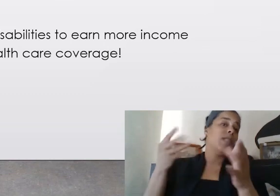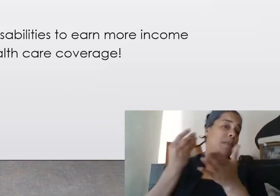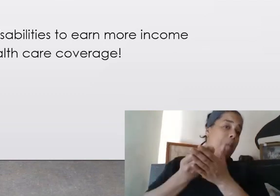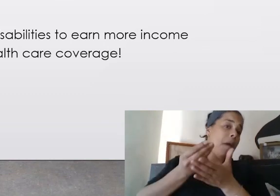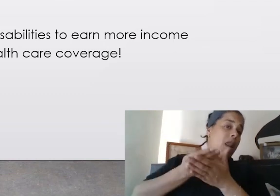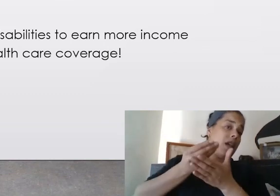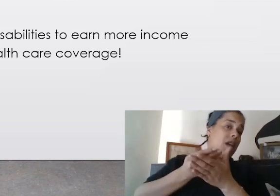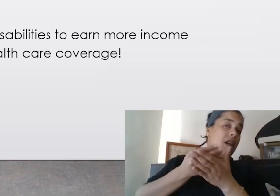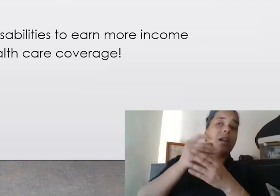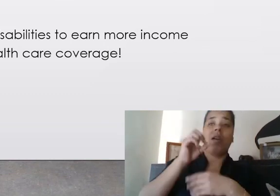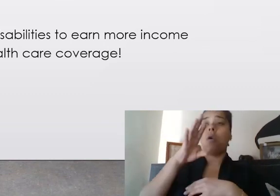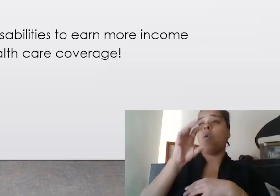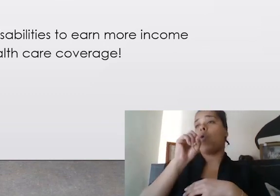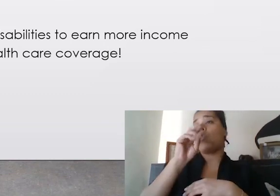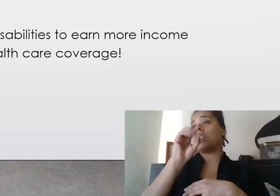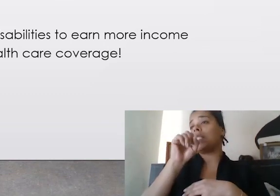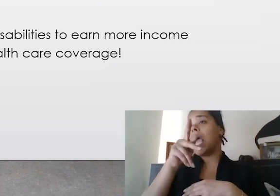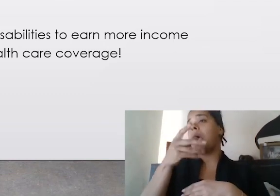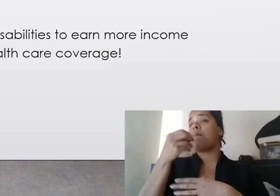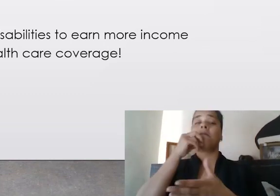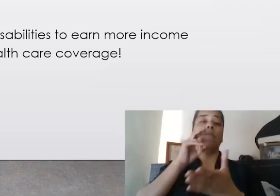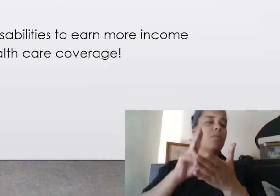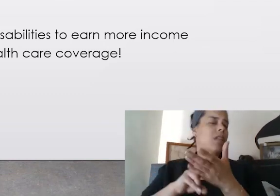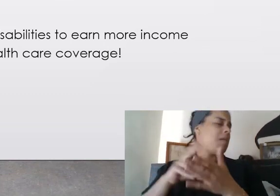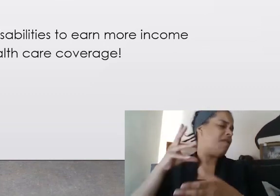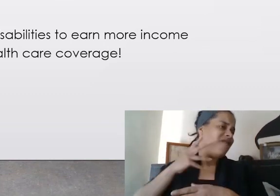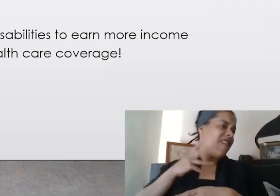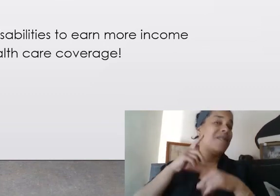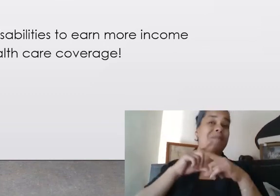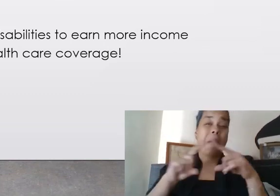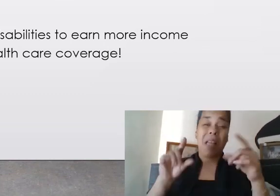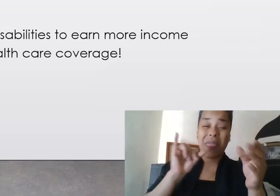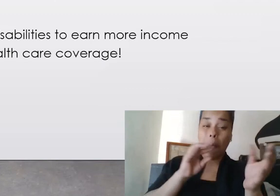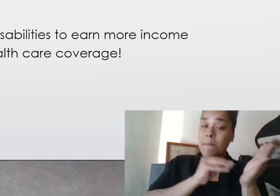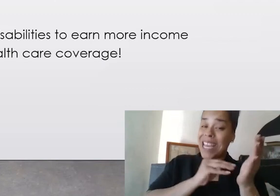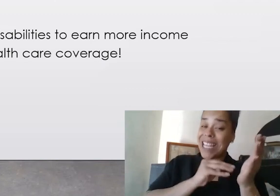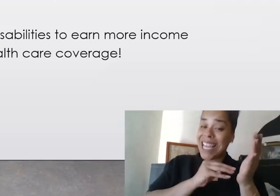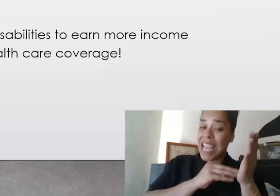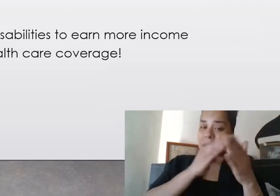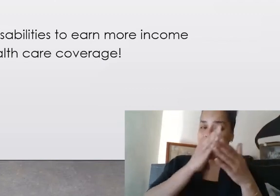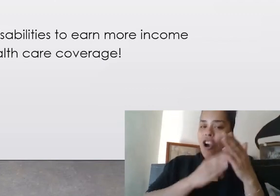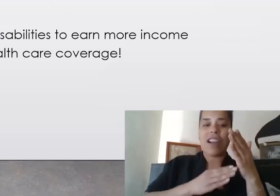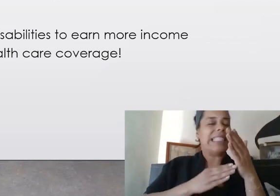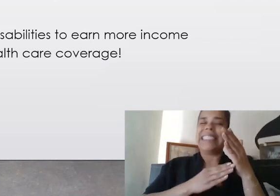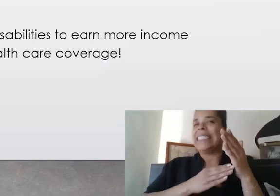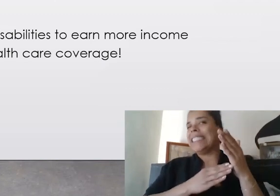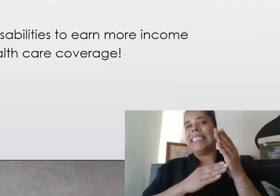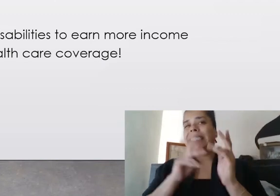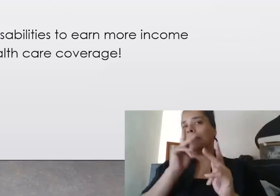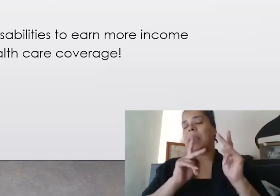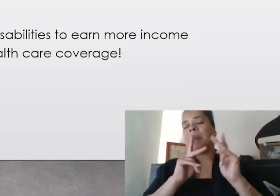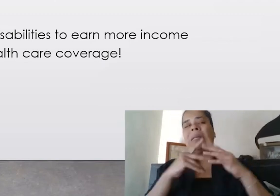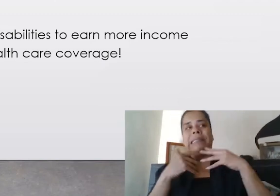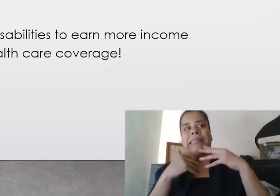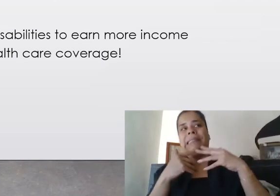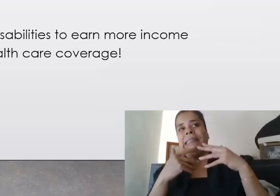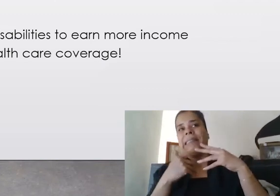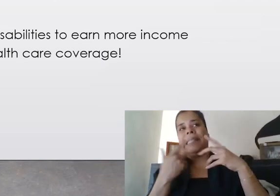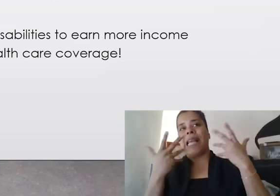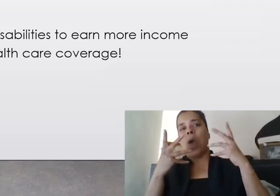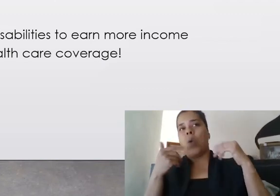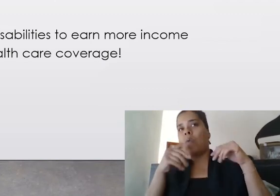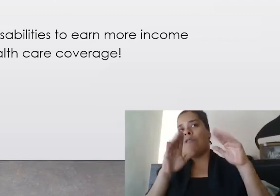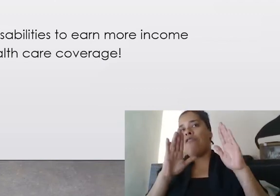up SNAP benefits, but the Medicaid portion, they're not too comfortable with because